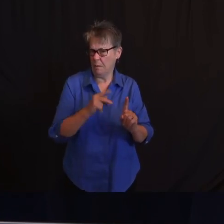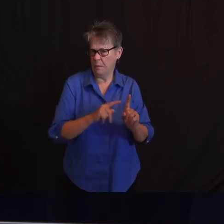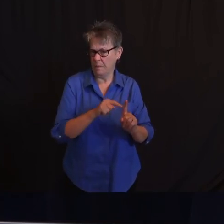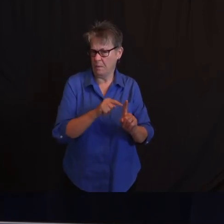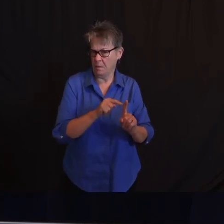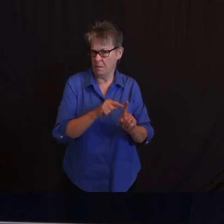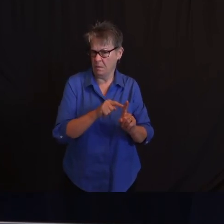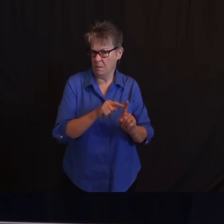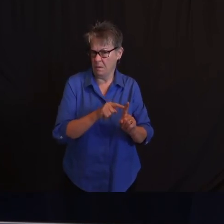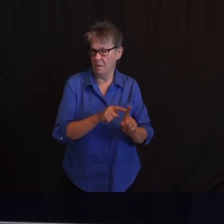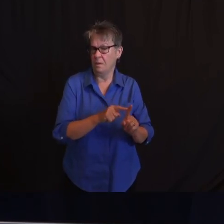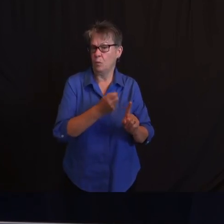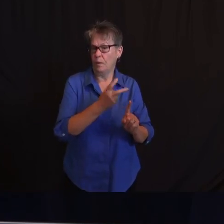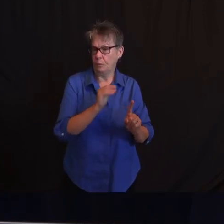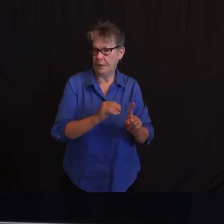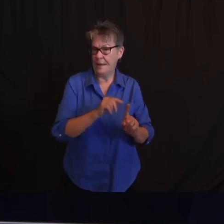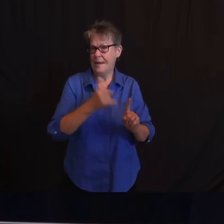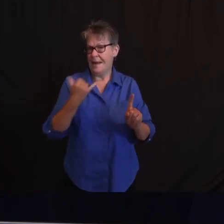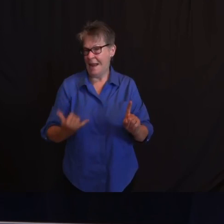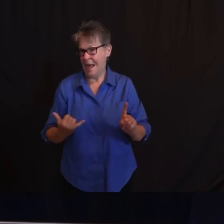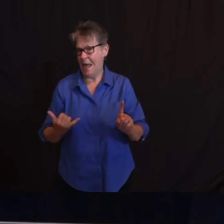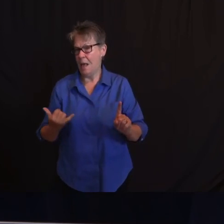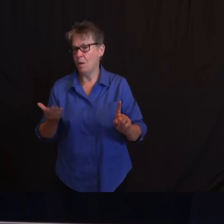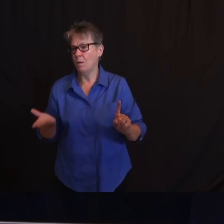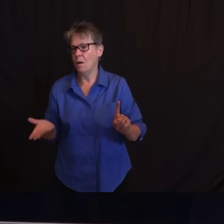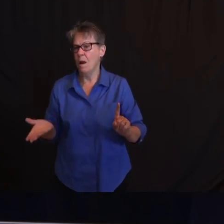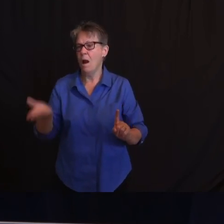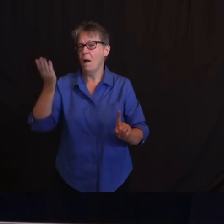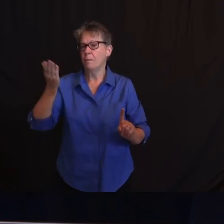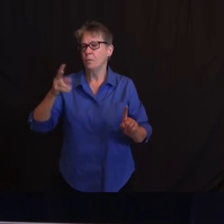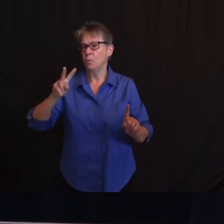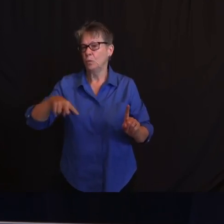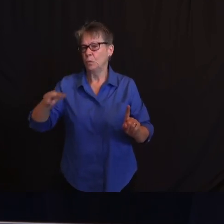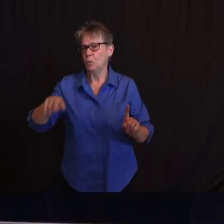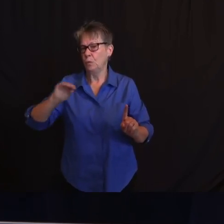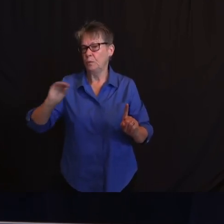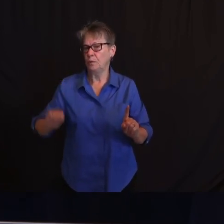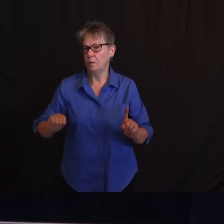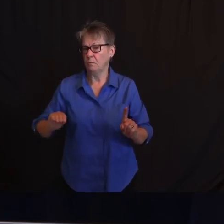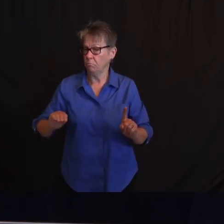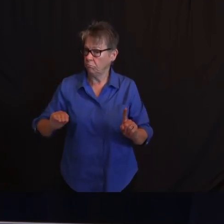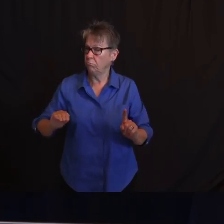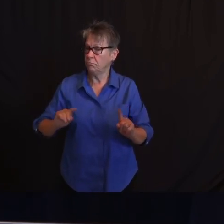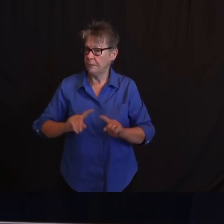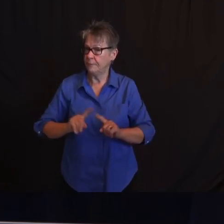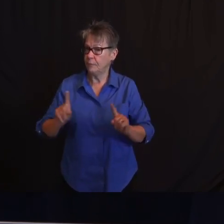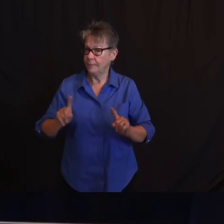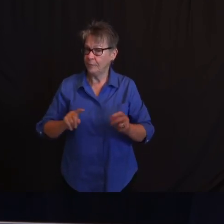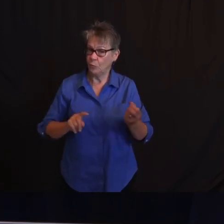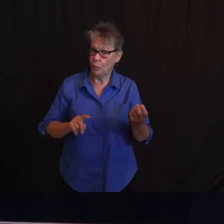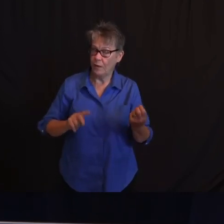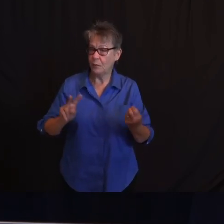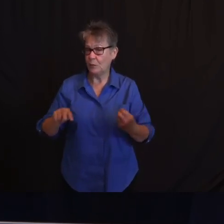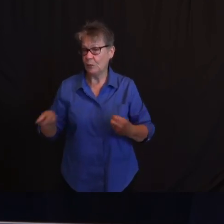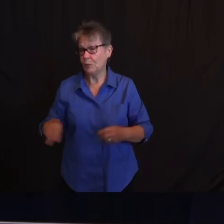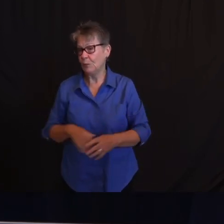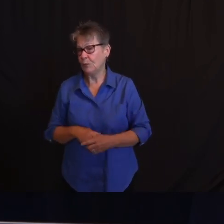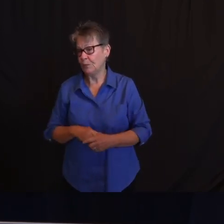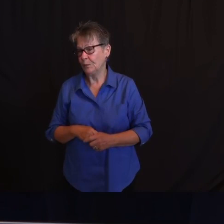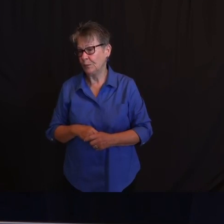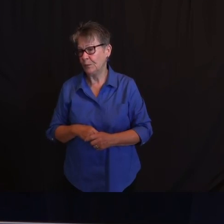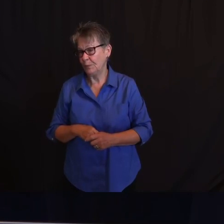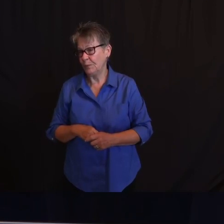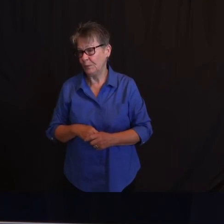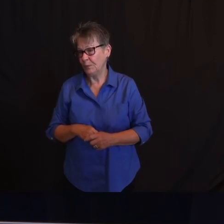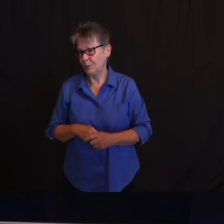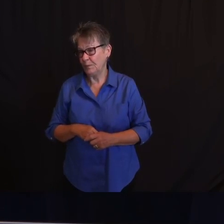June. Nearly 24,000 COVID-19 cases in the state are between the ages of 18 and